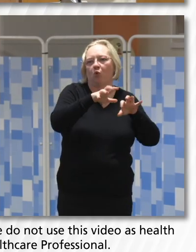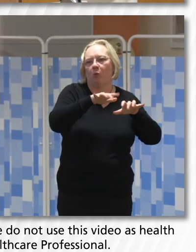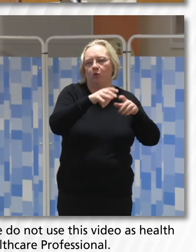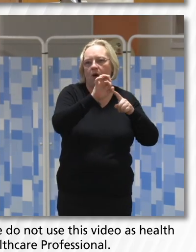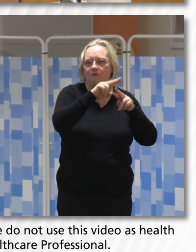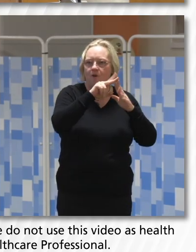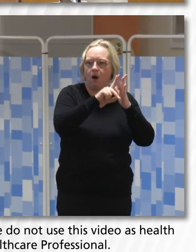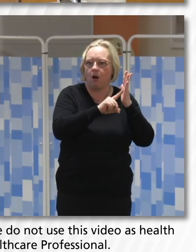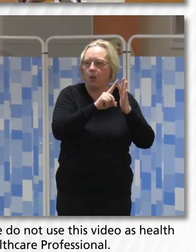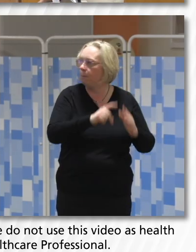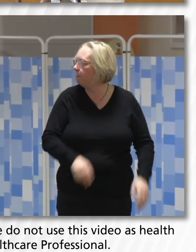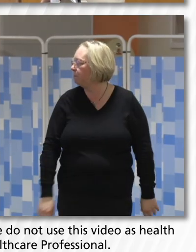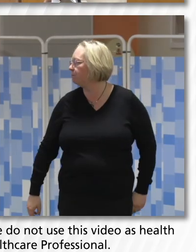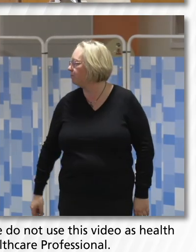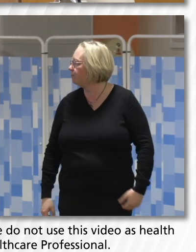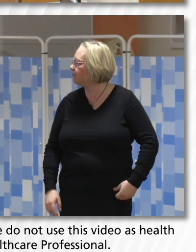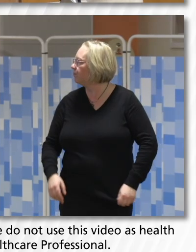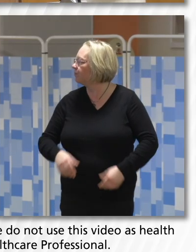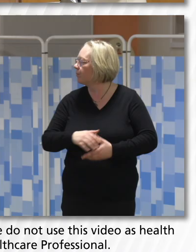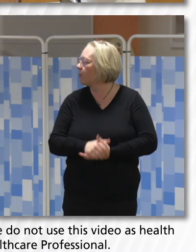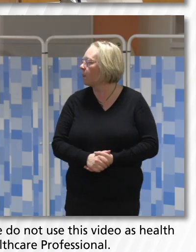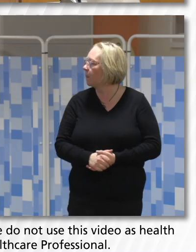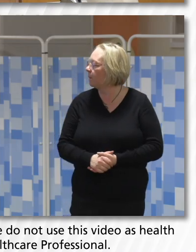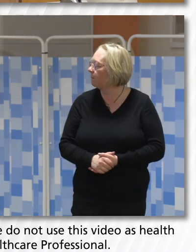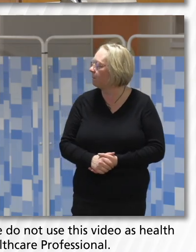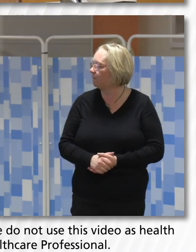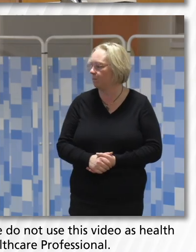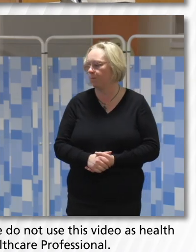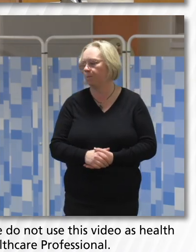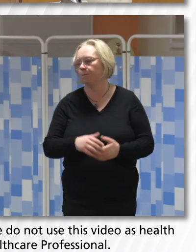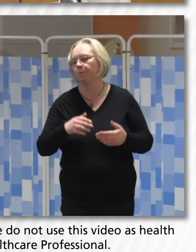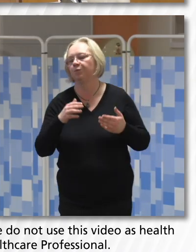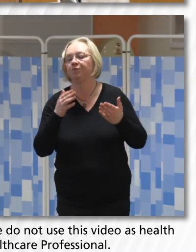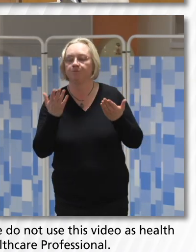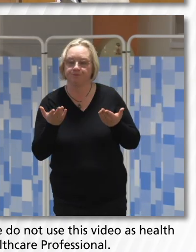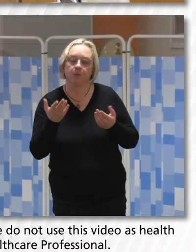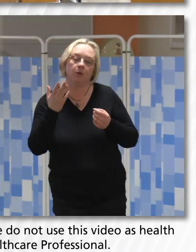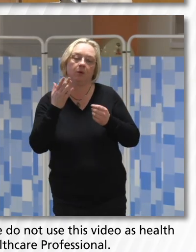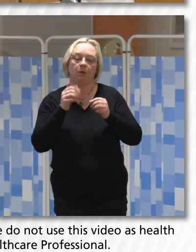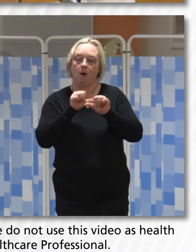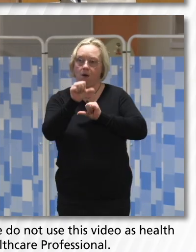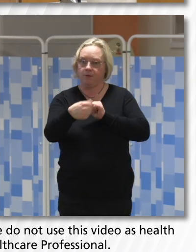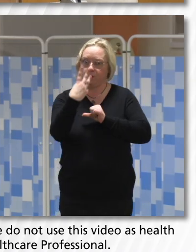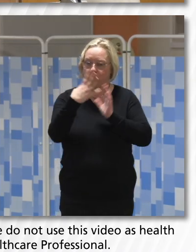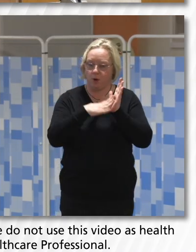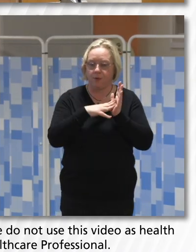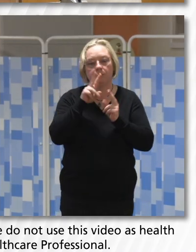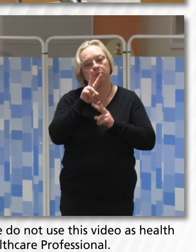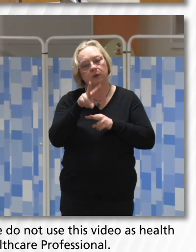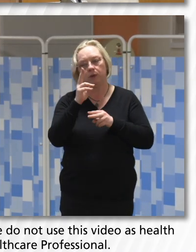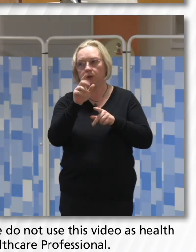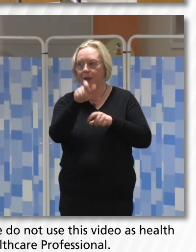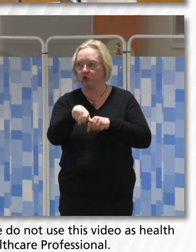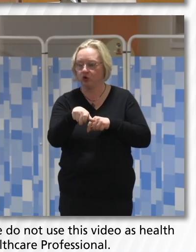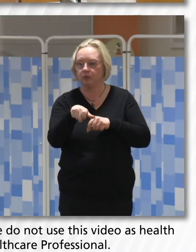So when we actually see the patient within 3 months, hopefully they've been established on their medication and they can actually highlight if